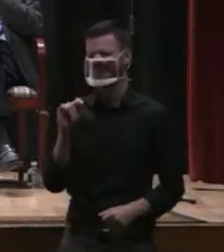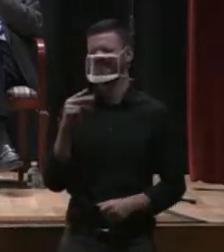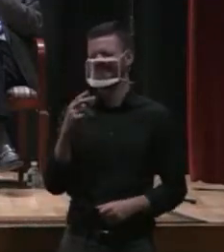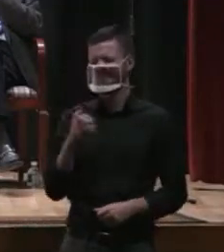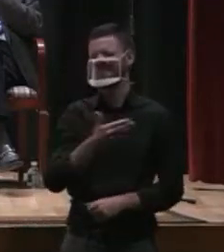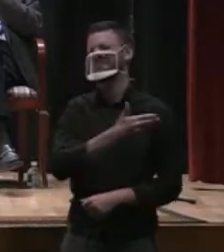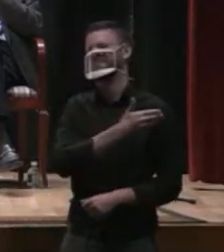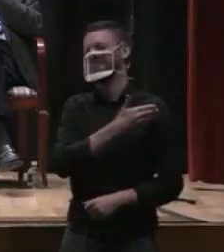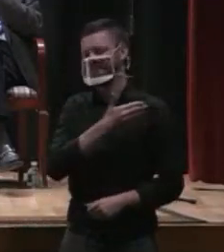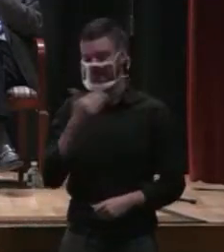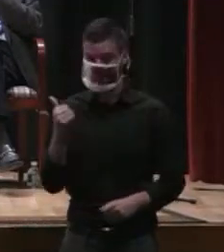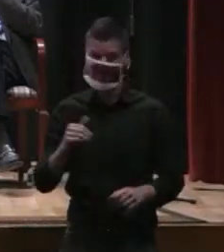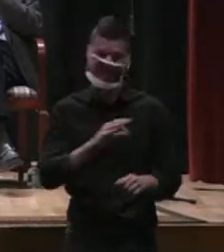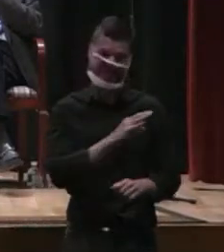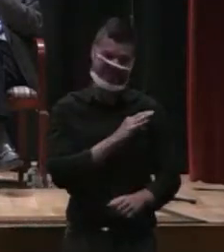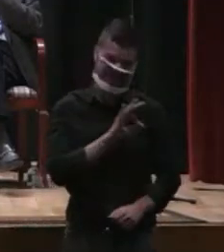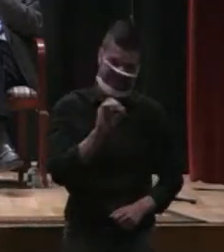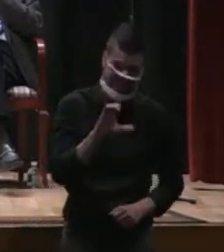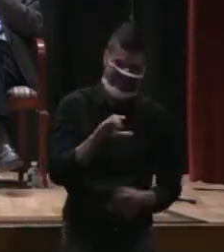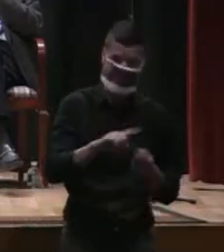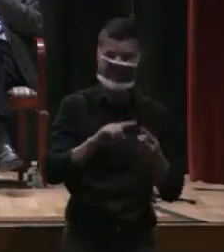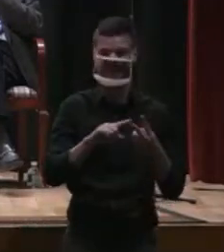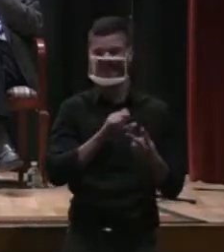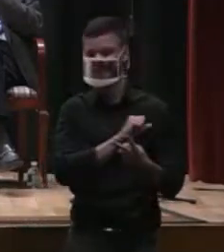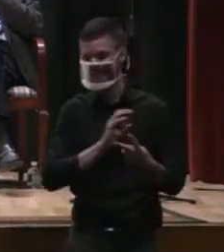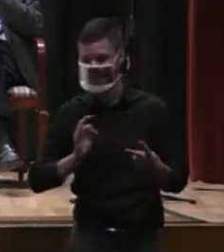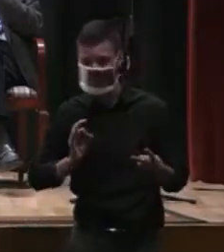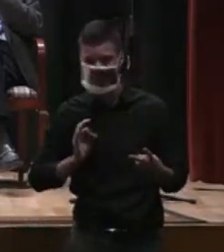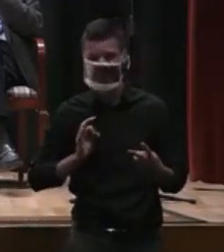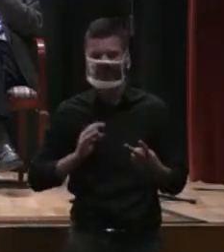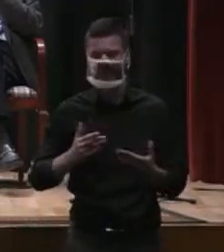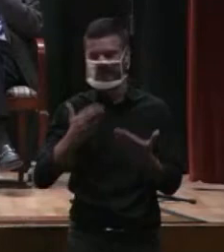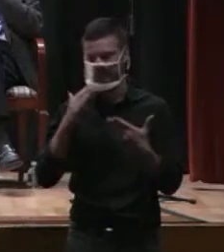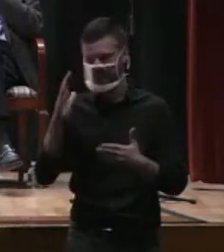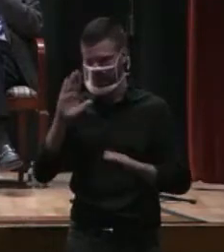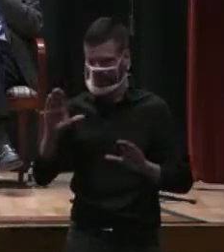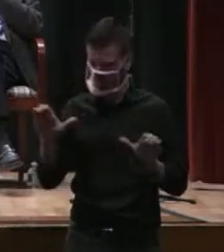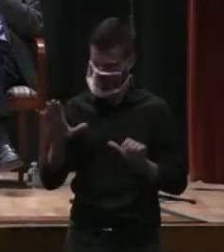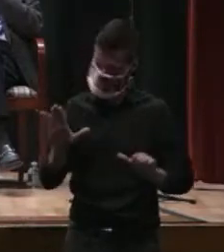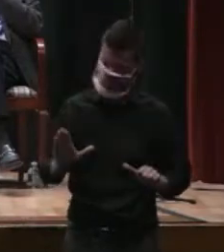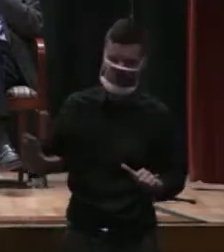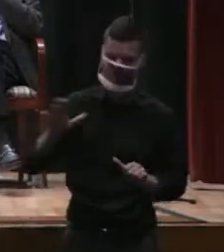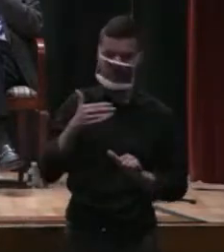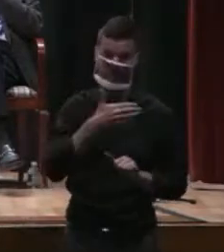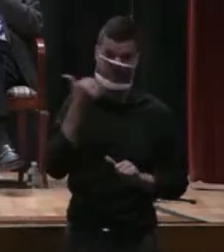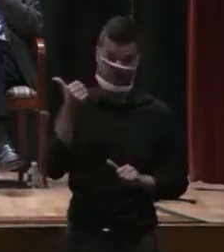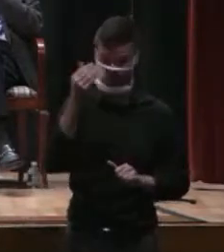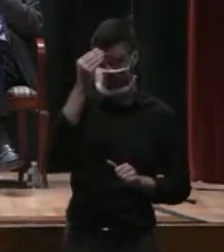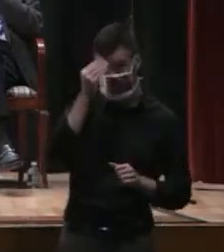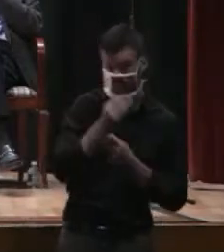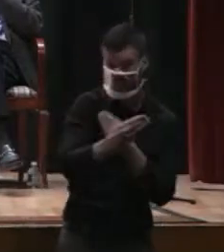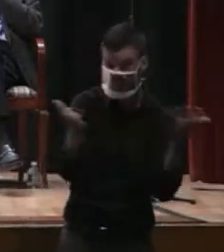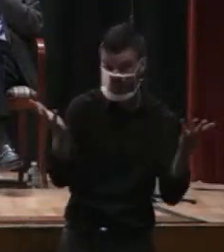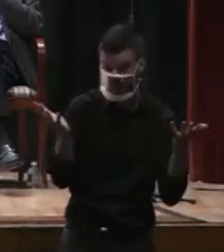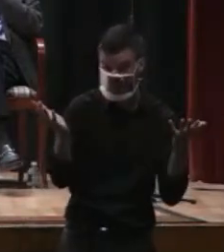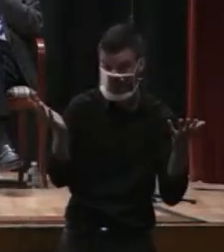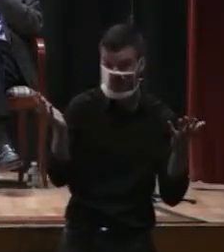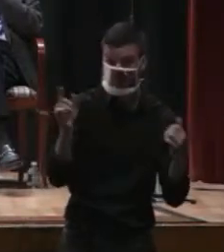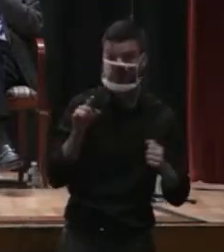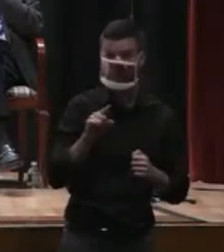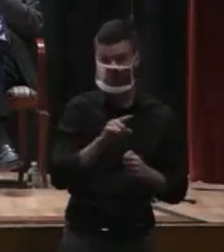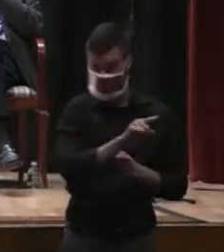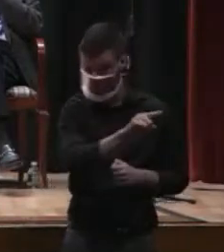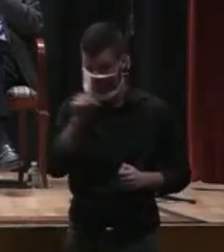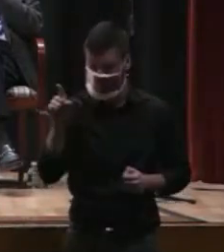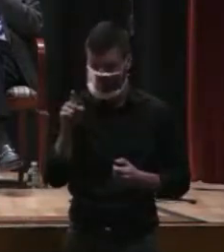staff that we've been blessed with. Thank you for doing your best. And know that you got